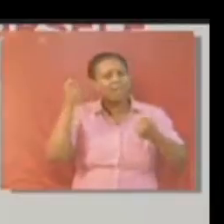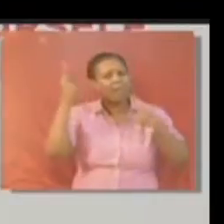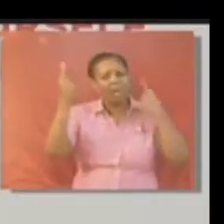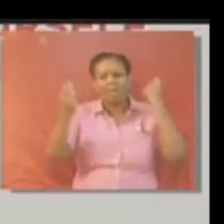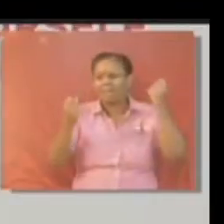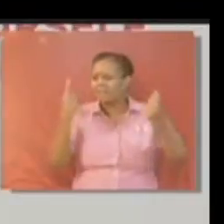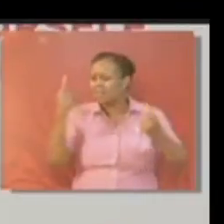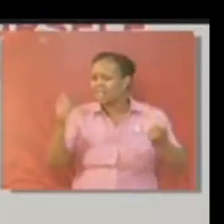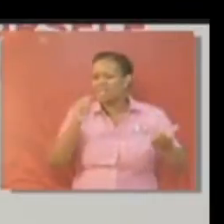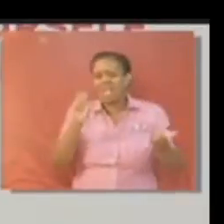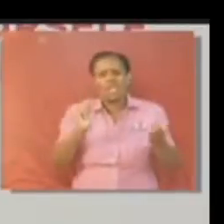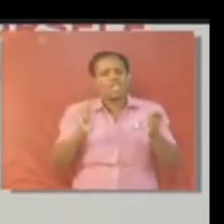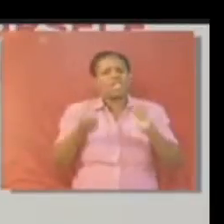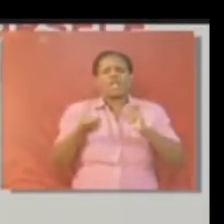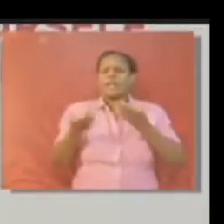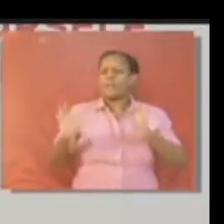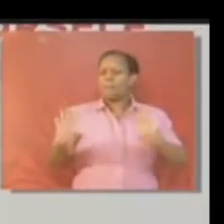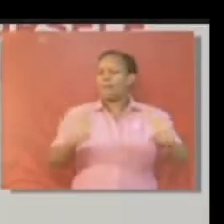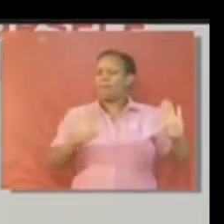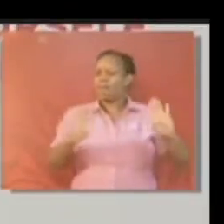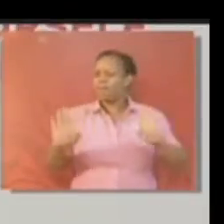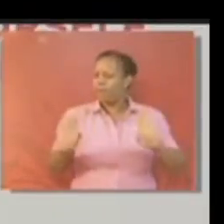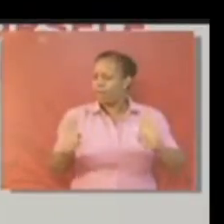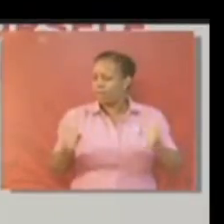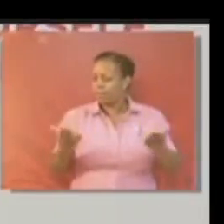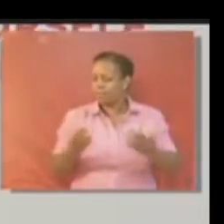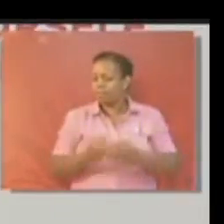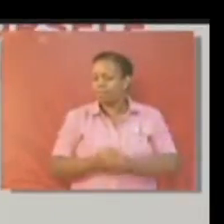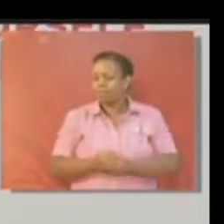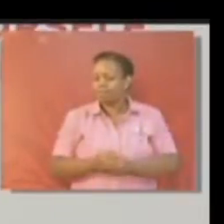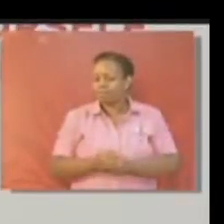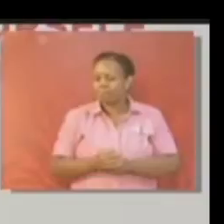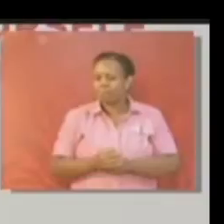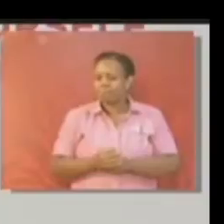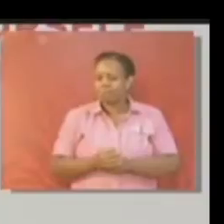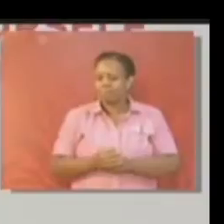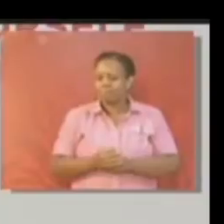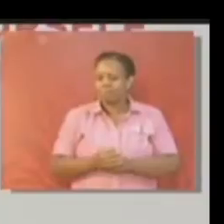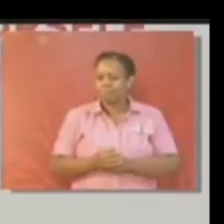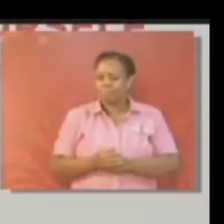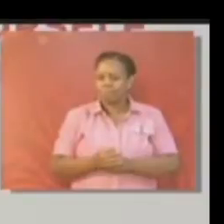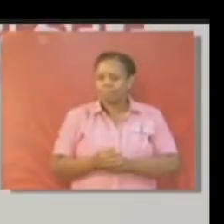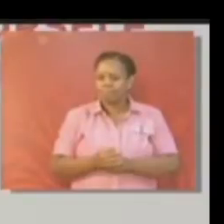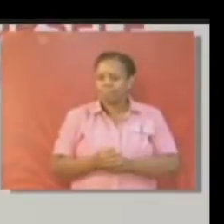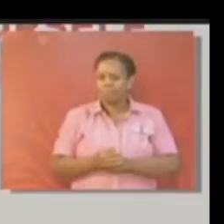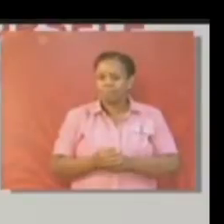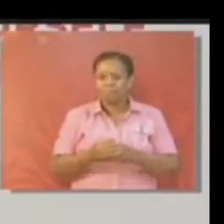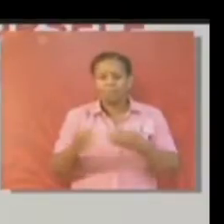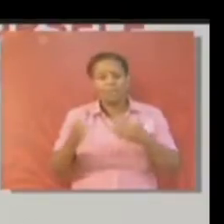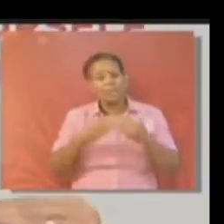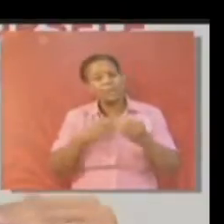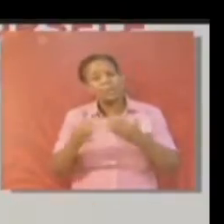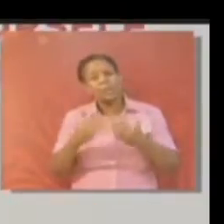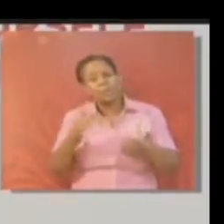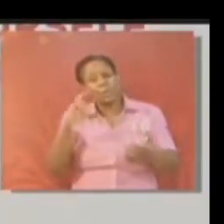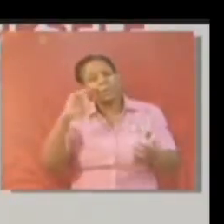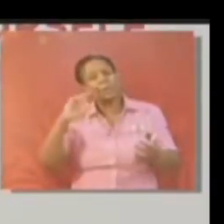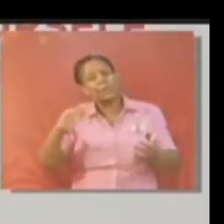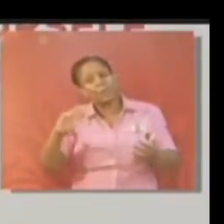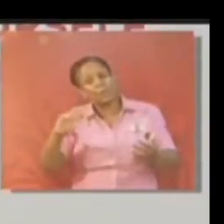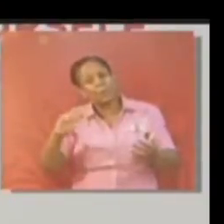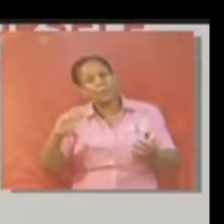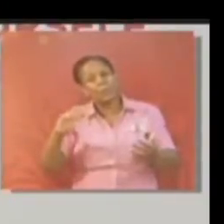numbers of deaths, which have come down, the 7-day rolling average, which is now in late teens, that has come